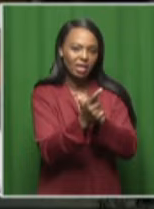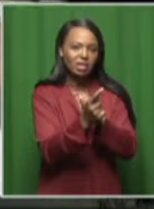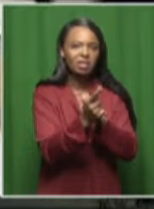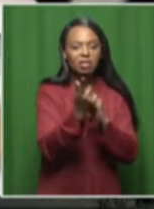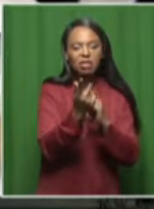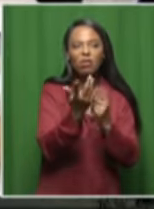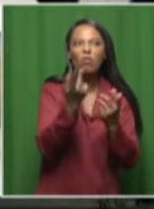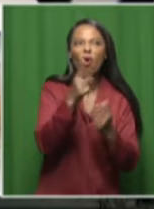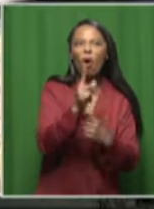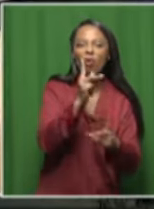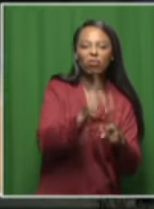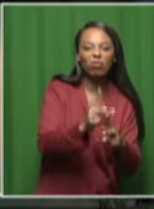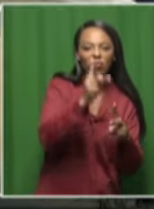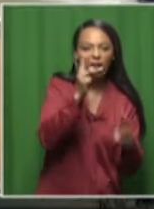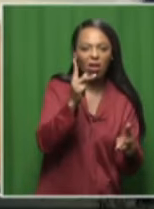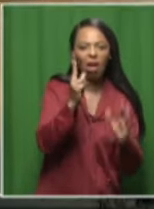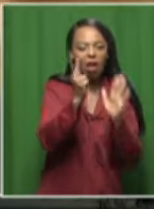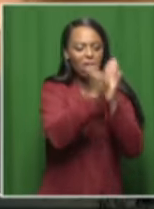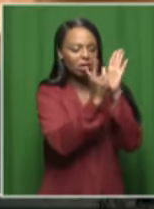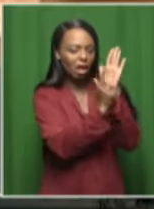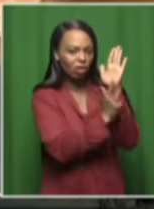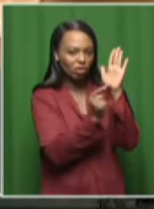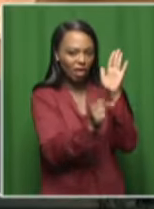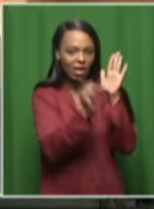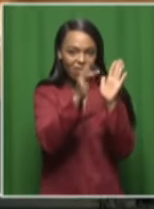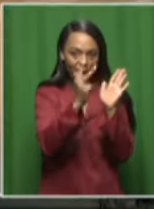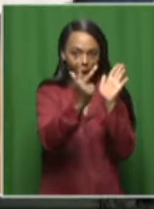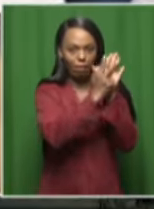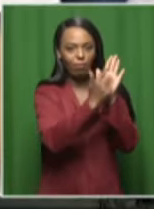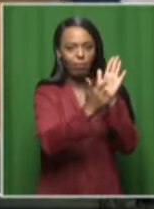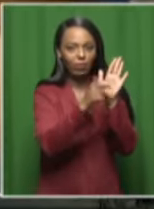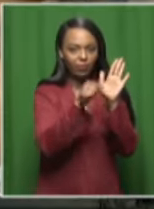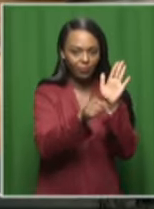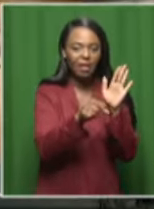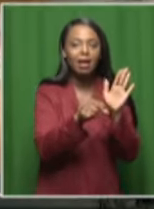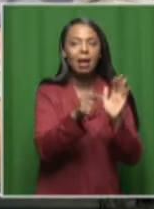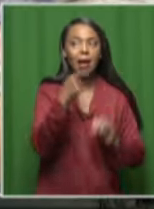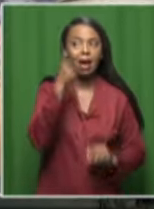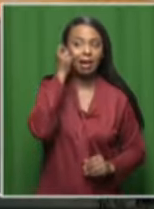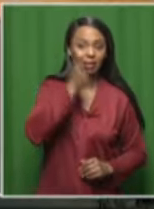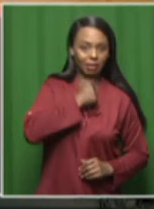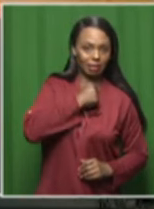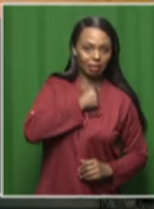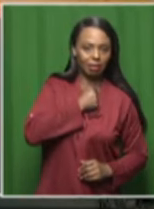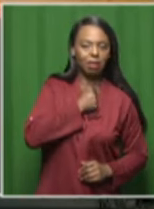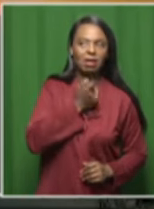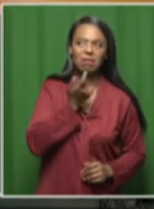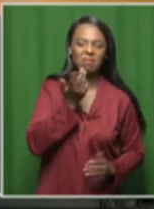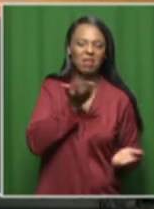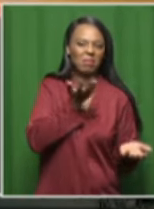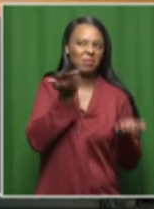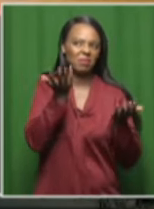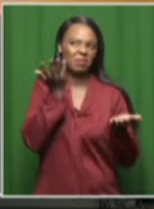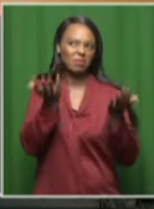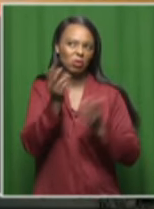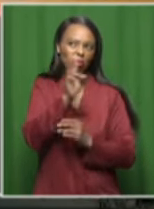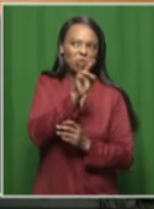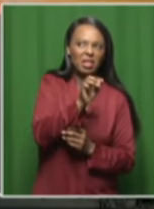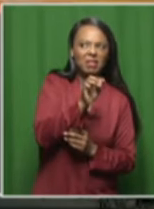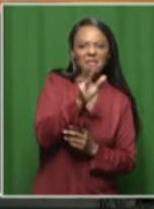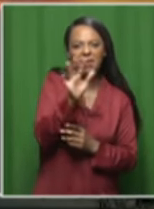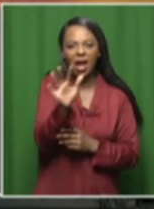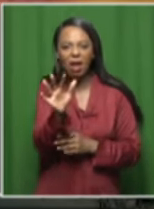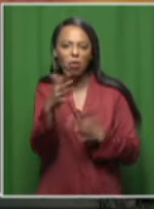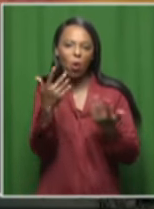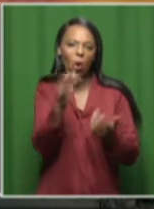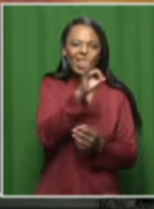final legislation that gets passed, but my understanding is it will be somewhere in the region of 25 or